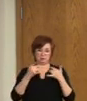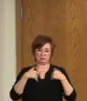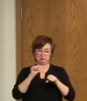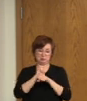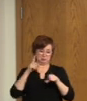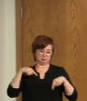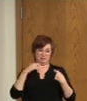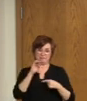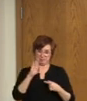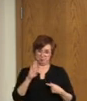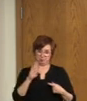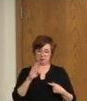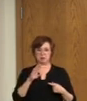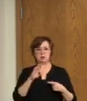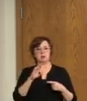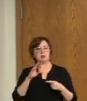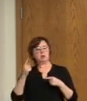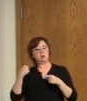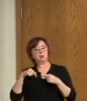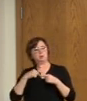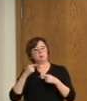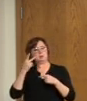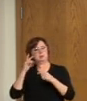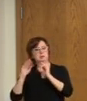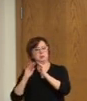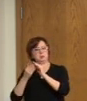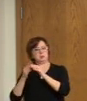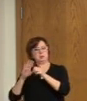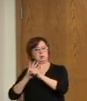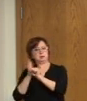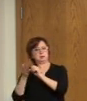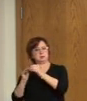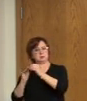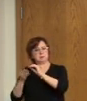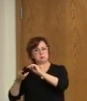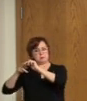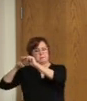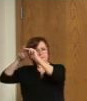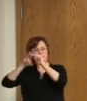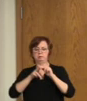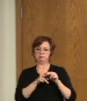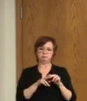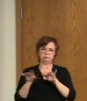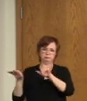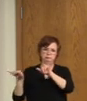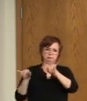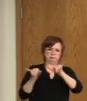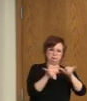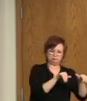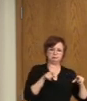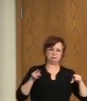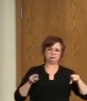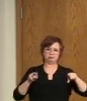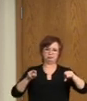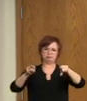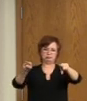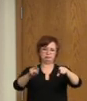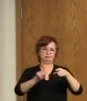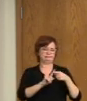seen increased transmission in police services, fire, ambulance, and in correction staff, as well as